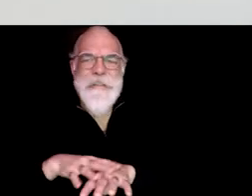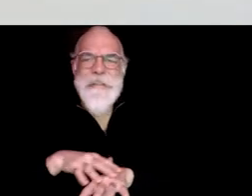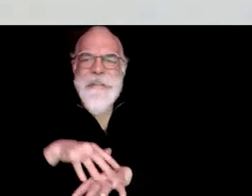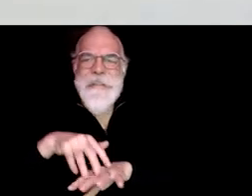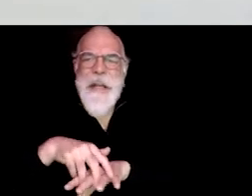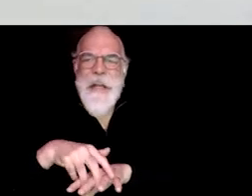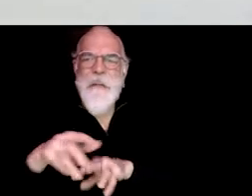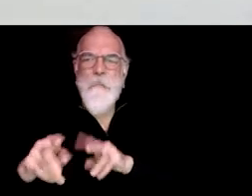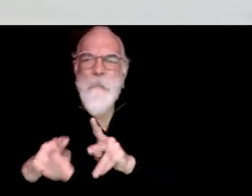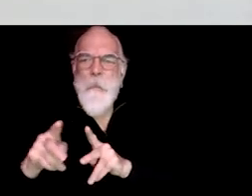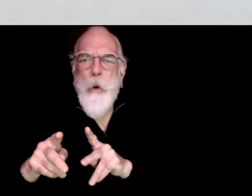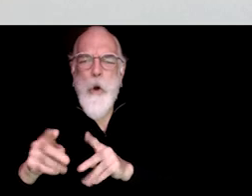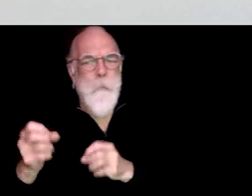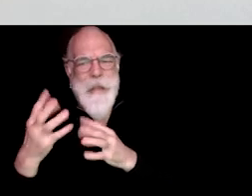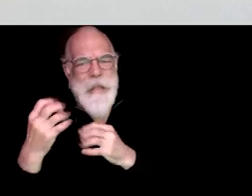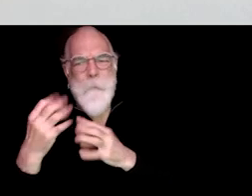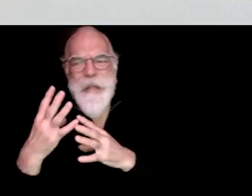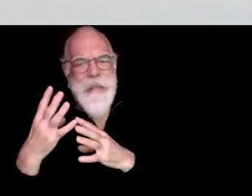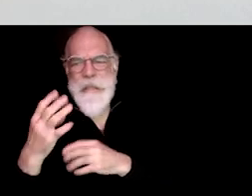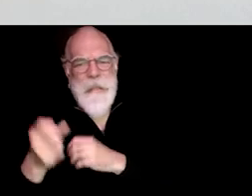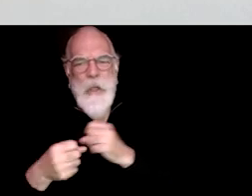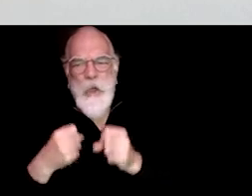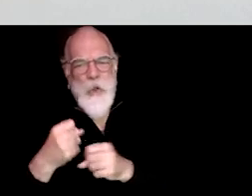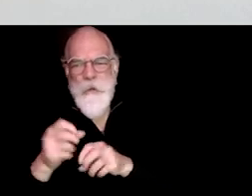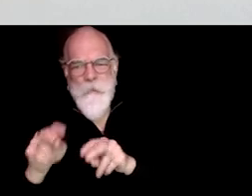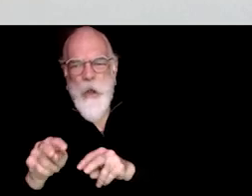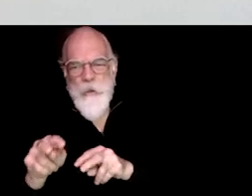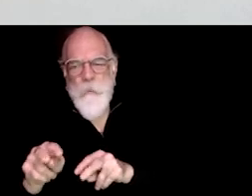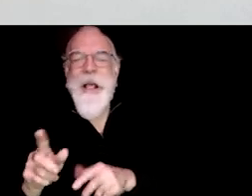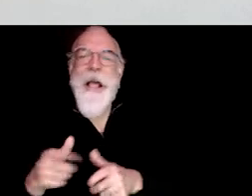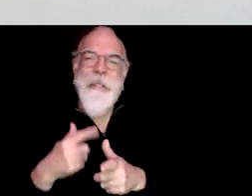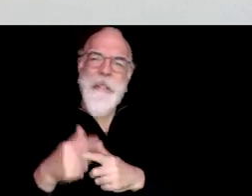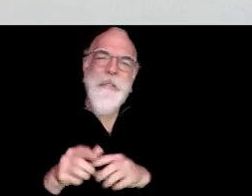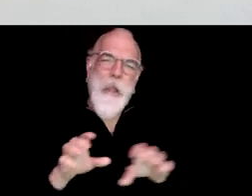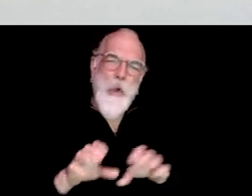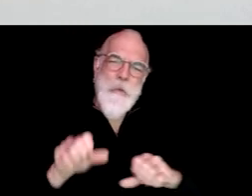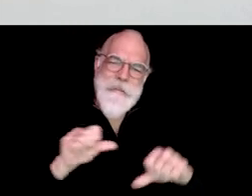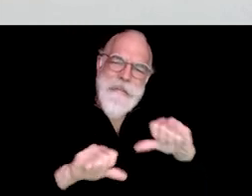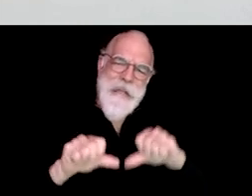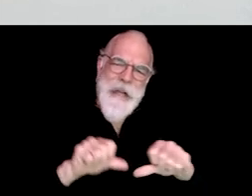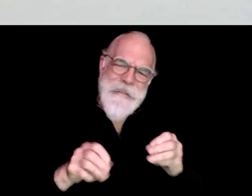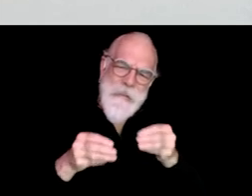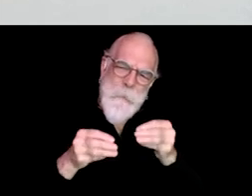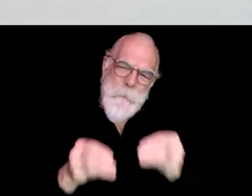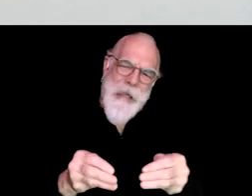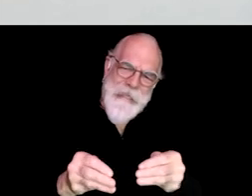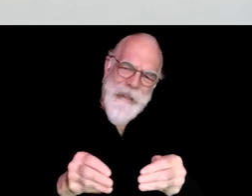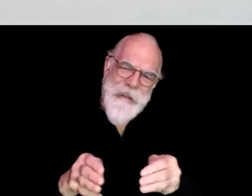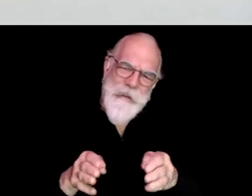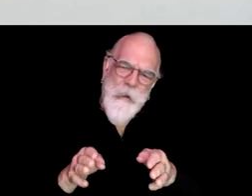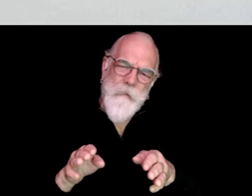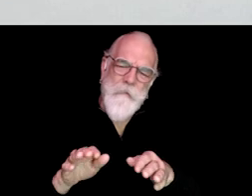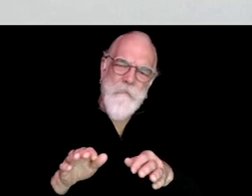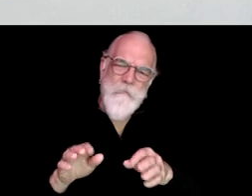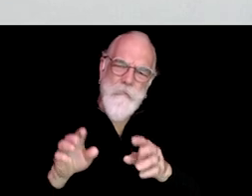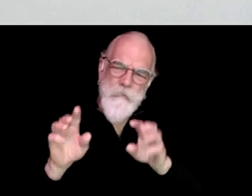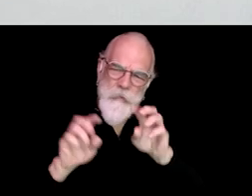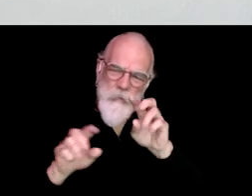he had to go and do his scientific method, but